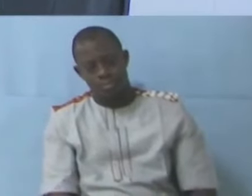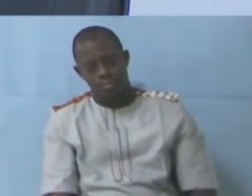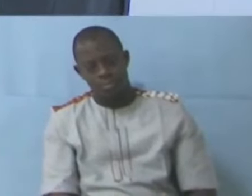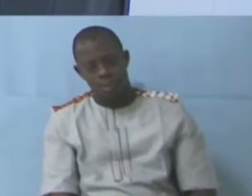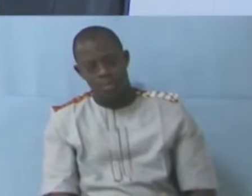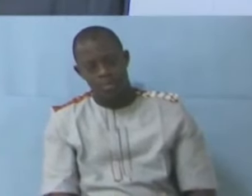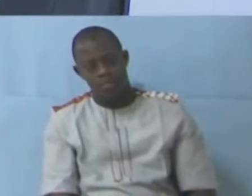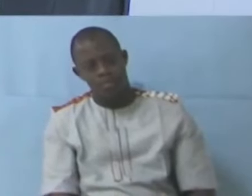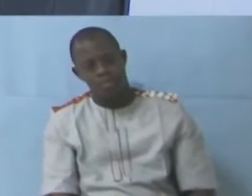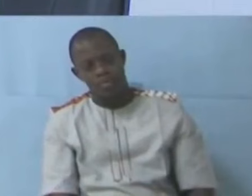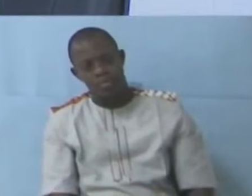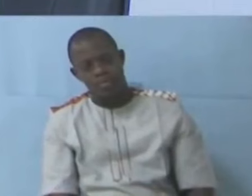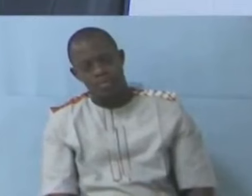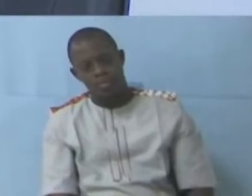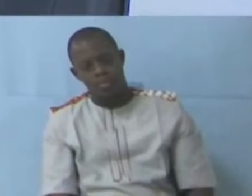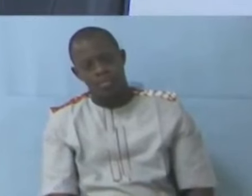Proceed. Egal. So